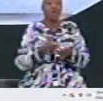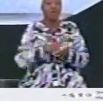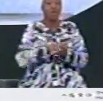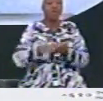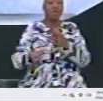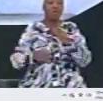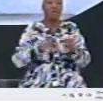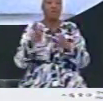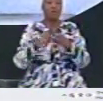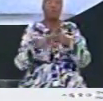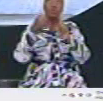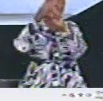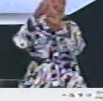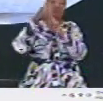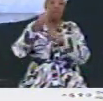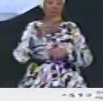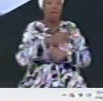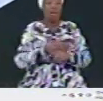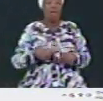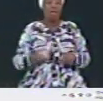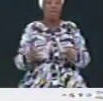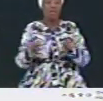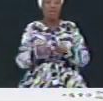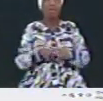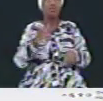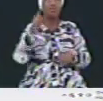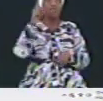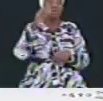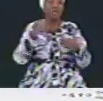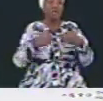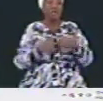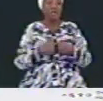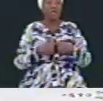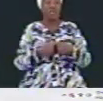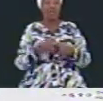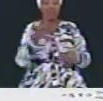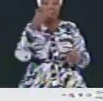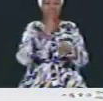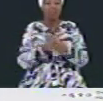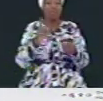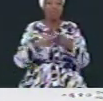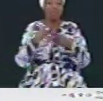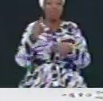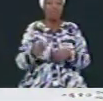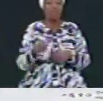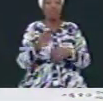people unto himself, as he has sworn unto thee.